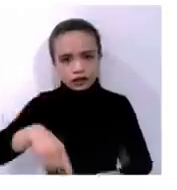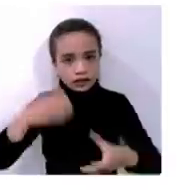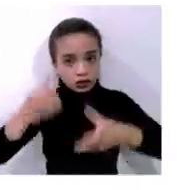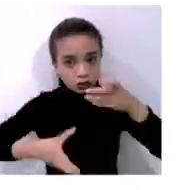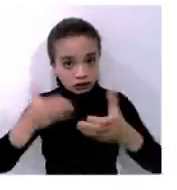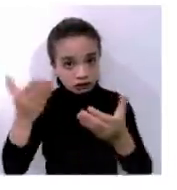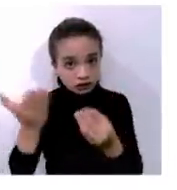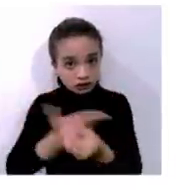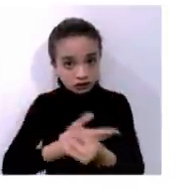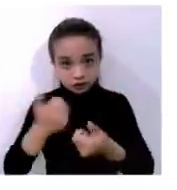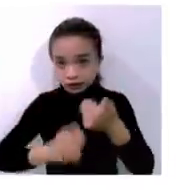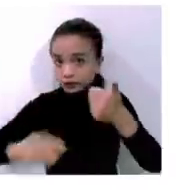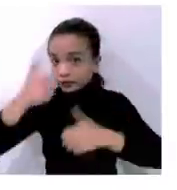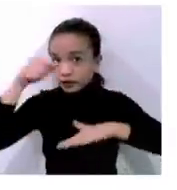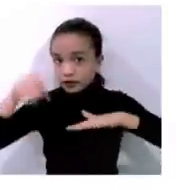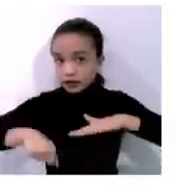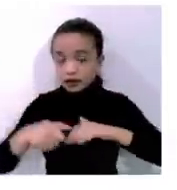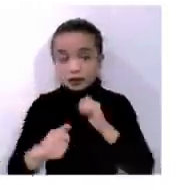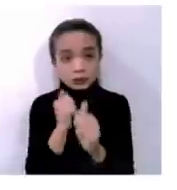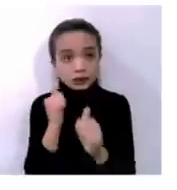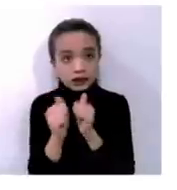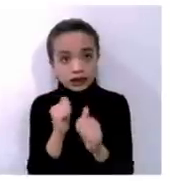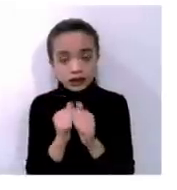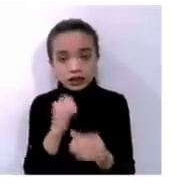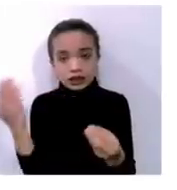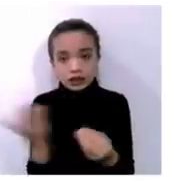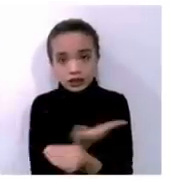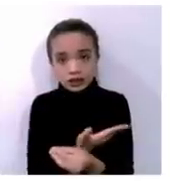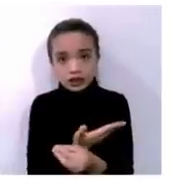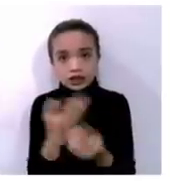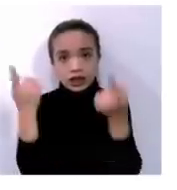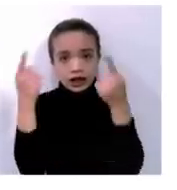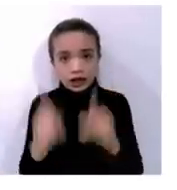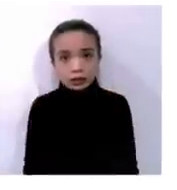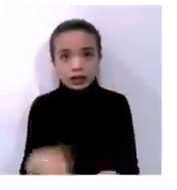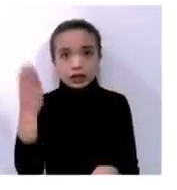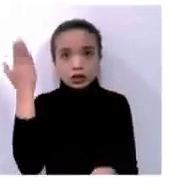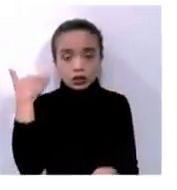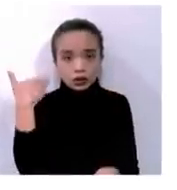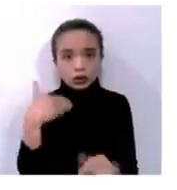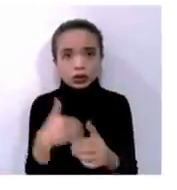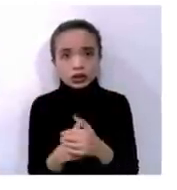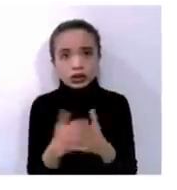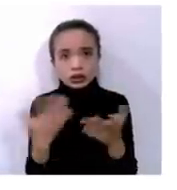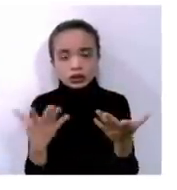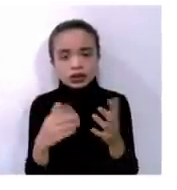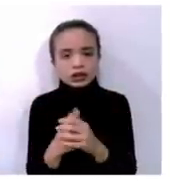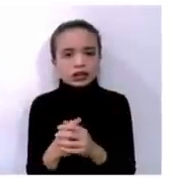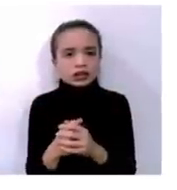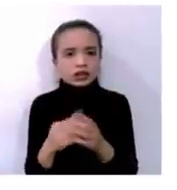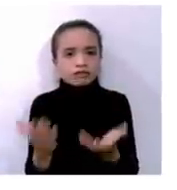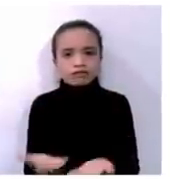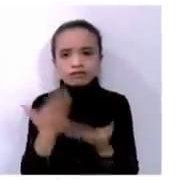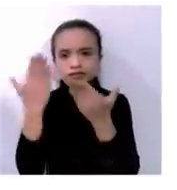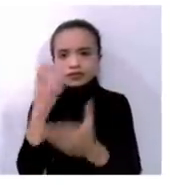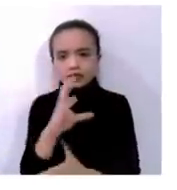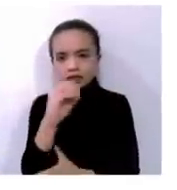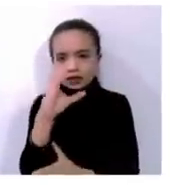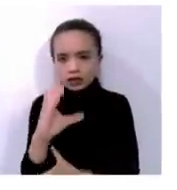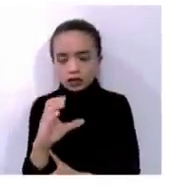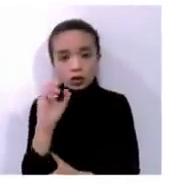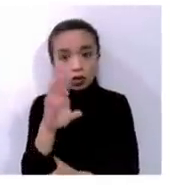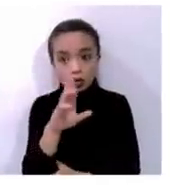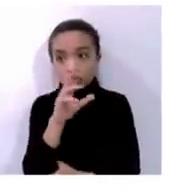disqualified by the Supreme Court, did this disqualification occur at the time that he signed the certificate of candidacy? Or did it